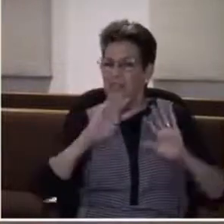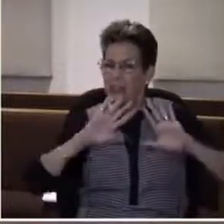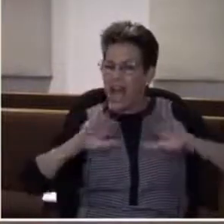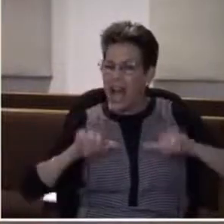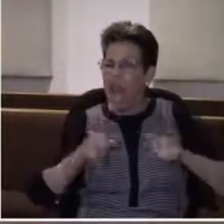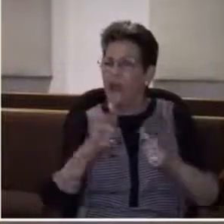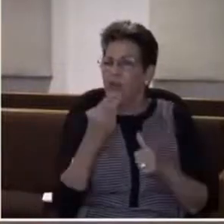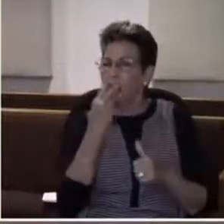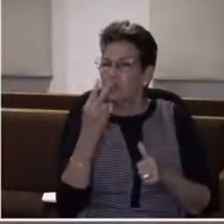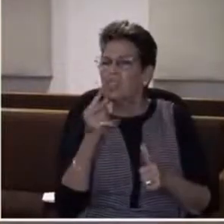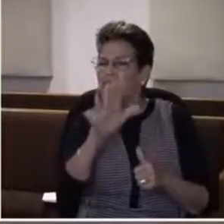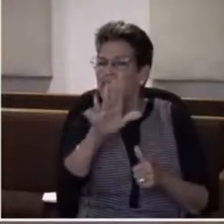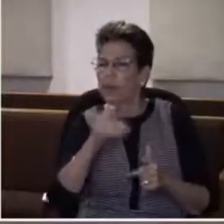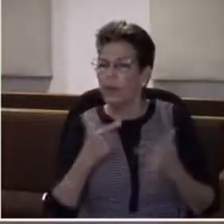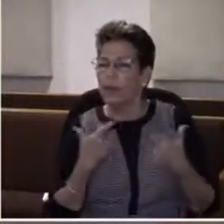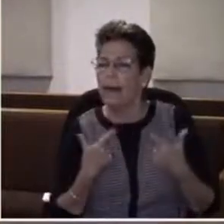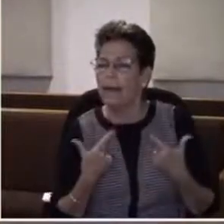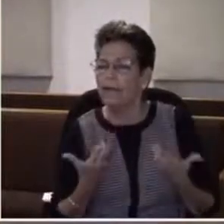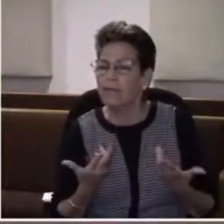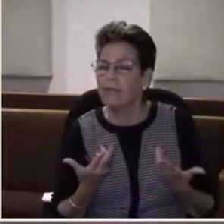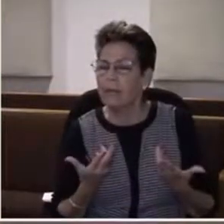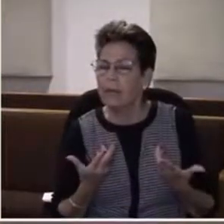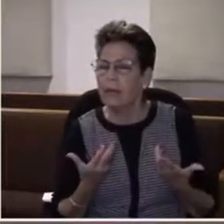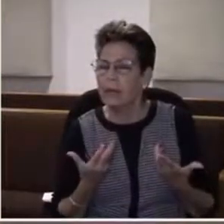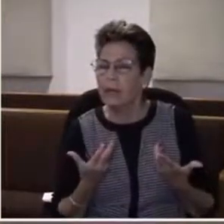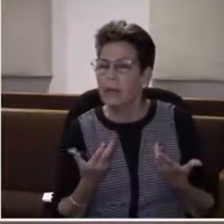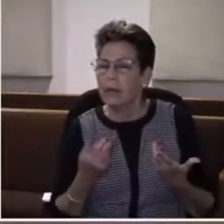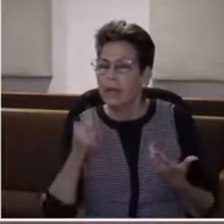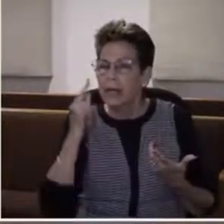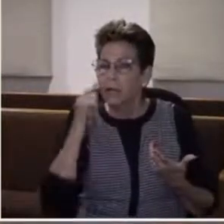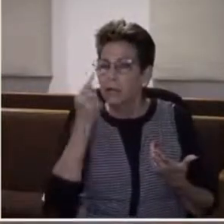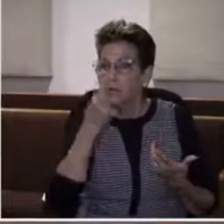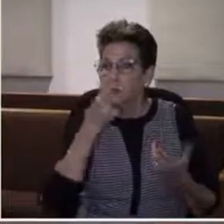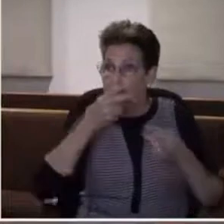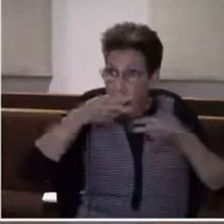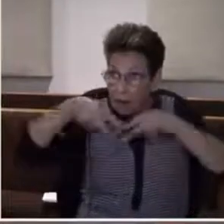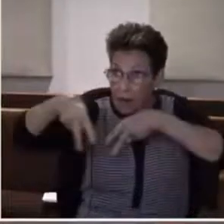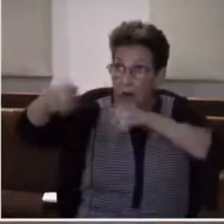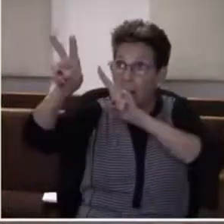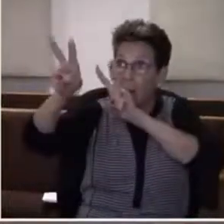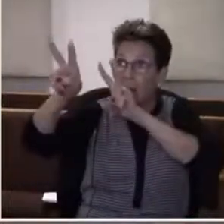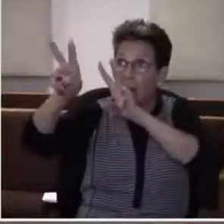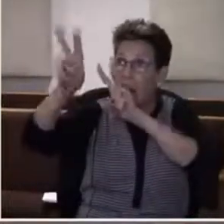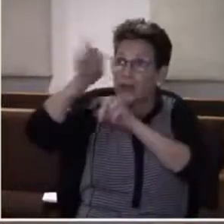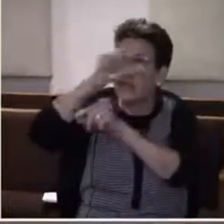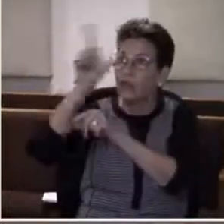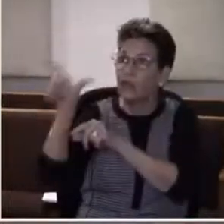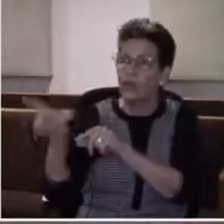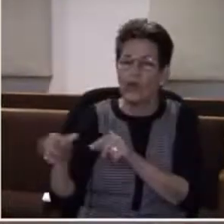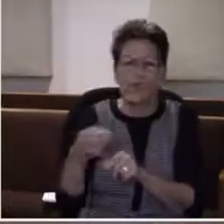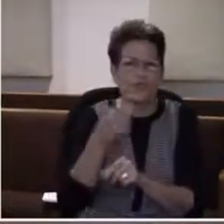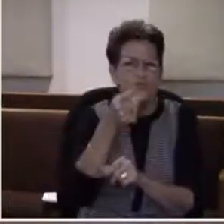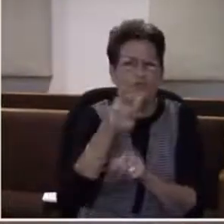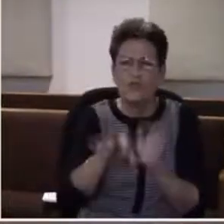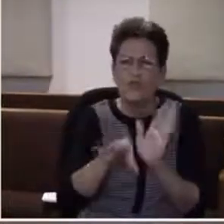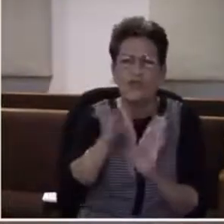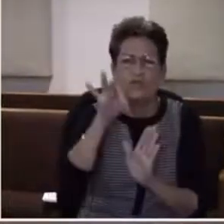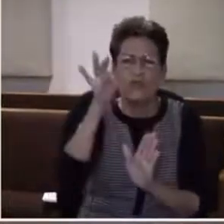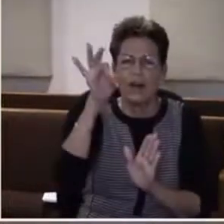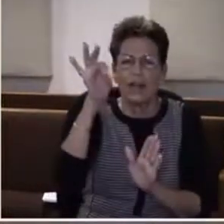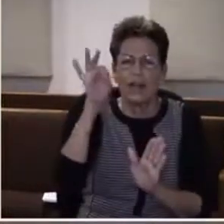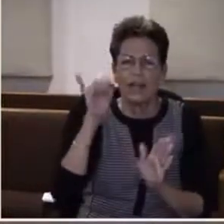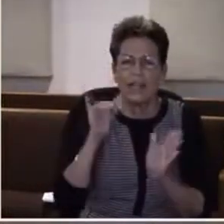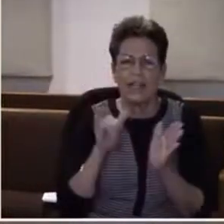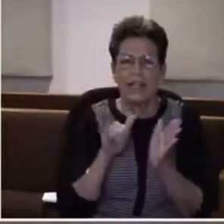your eyes off your abilities, and begin to put your eyes on the Lord, you will find that the meagerness